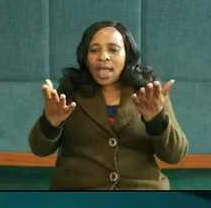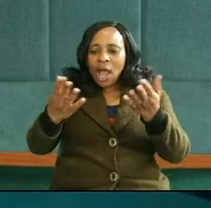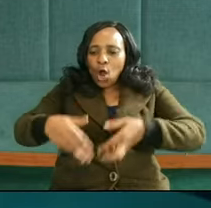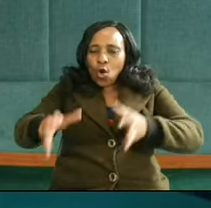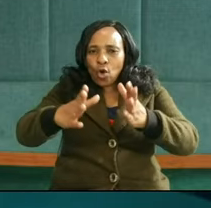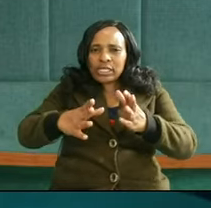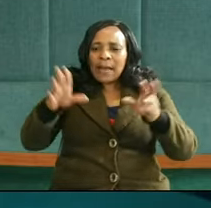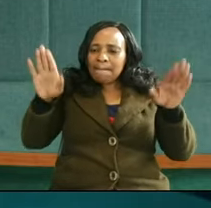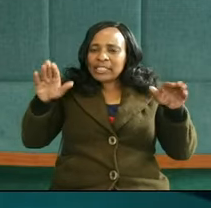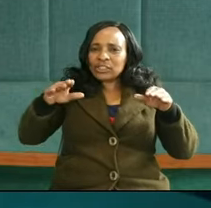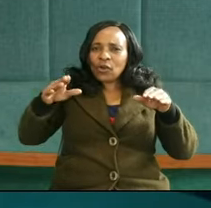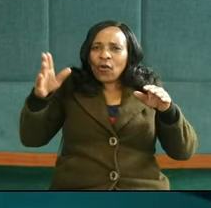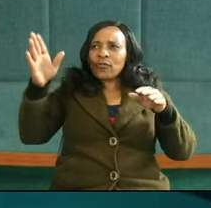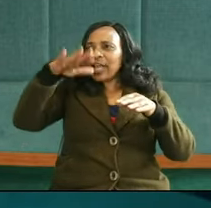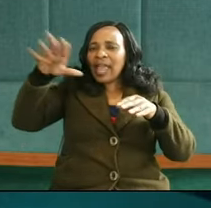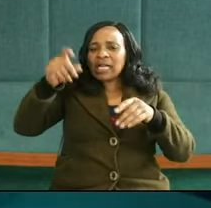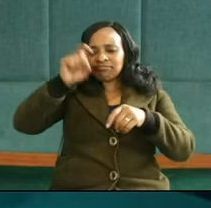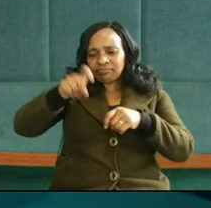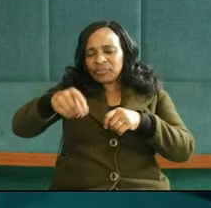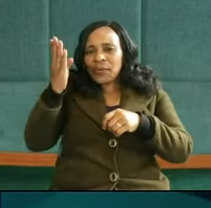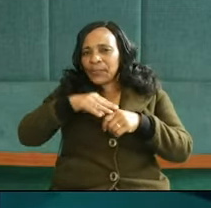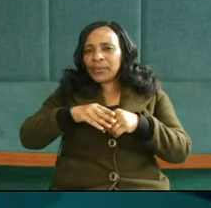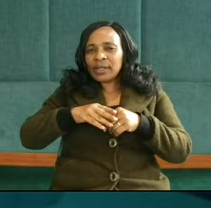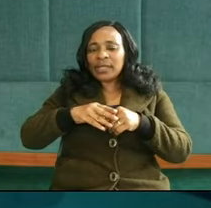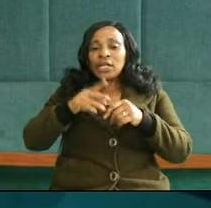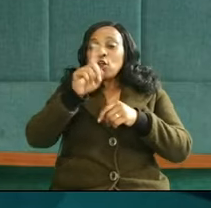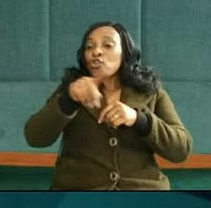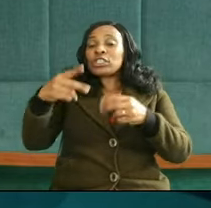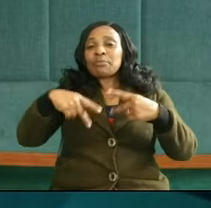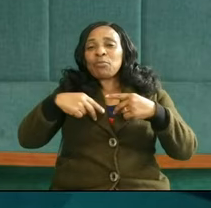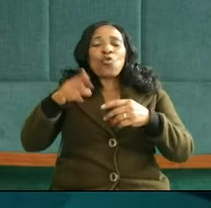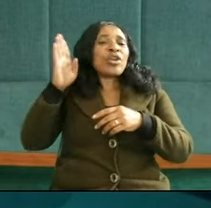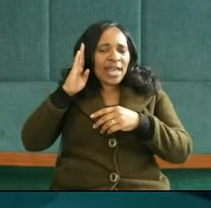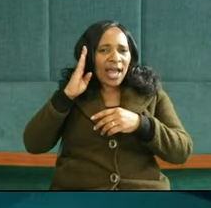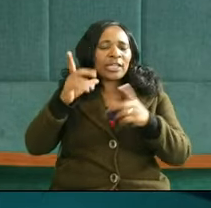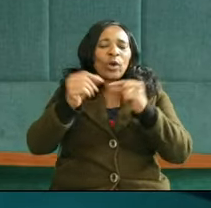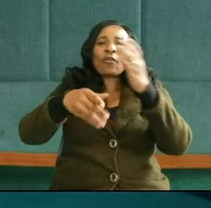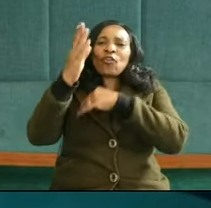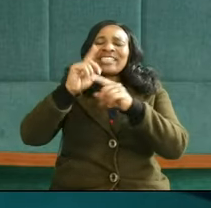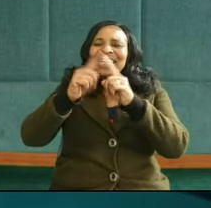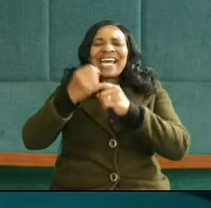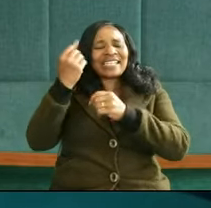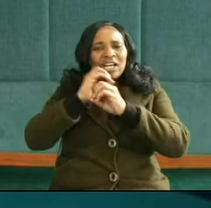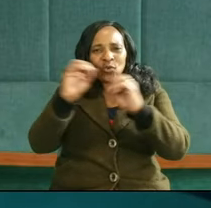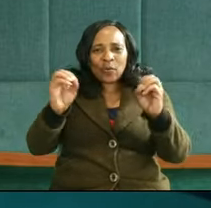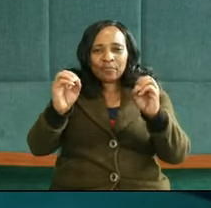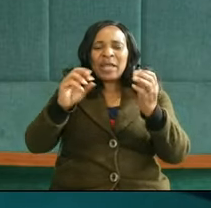represents those people who hear the word of God but don't get to understand it." It is significant that